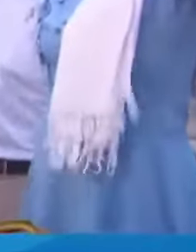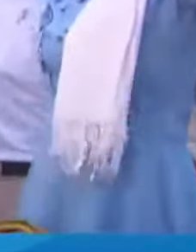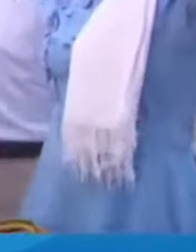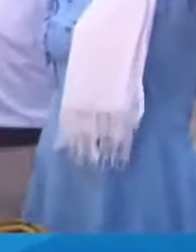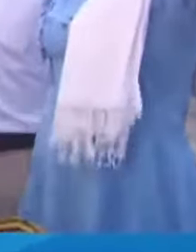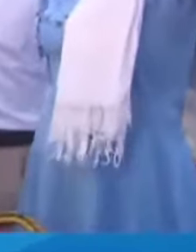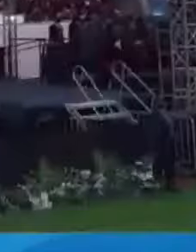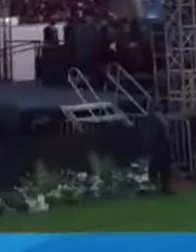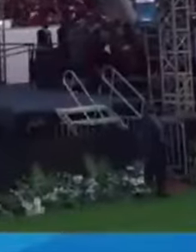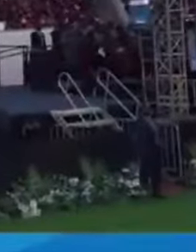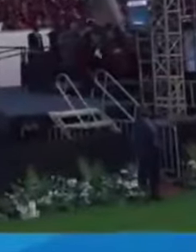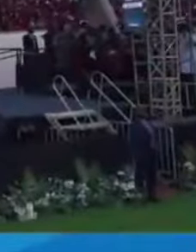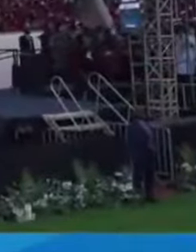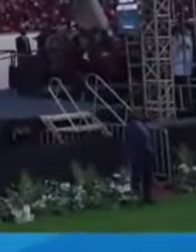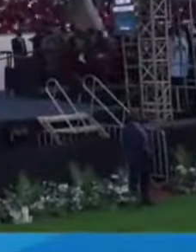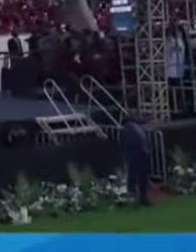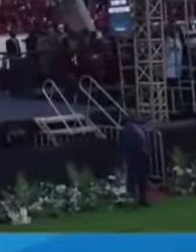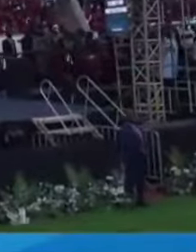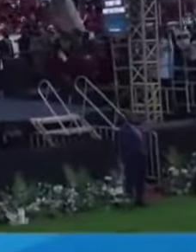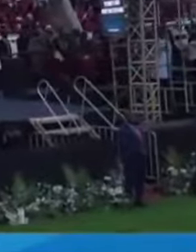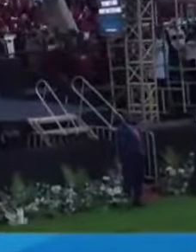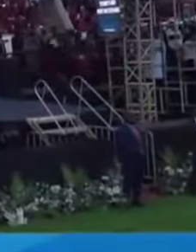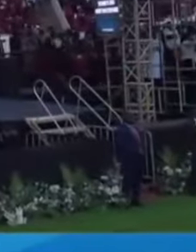Jesus king